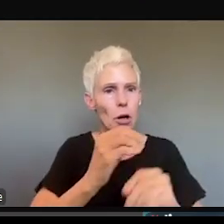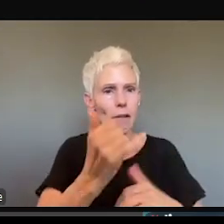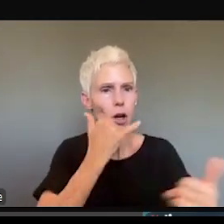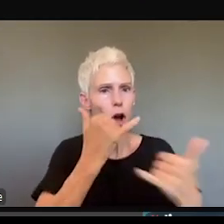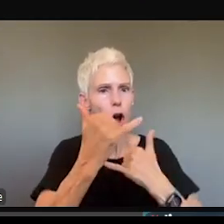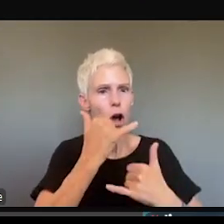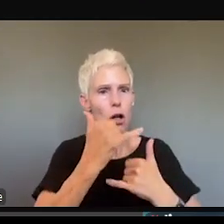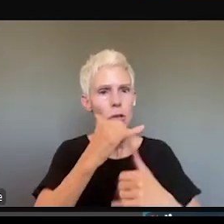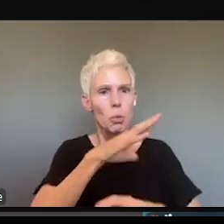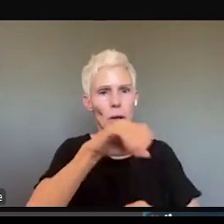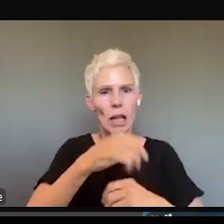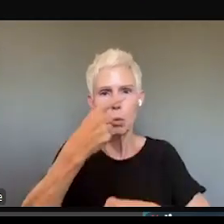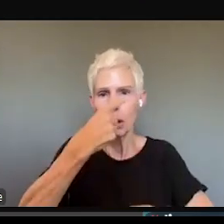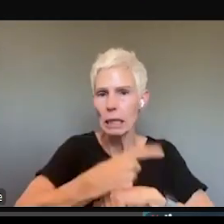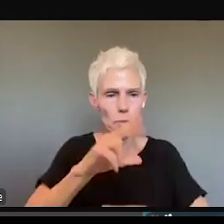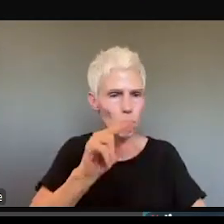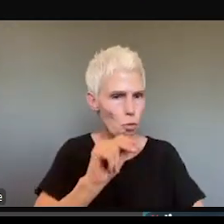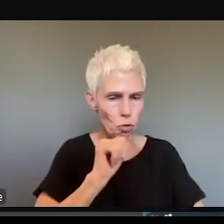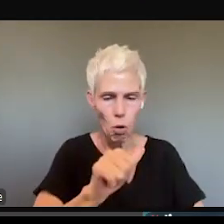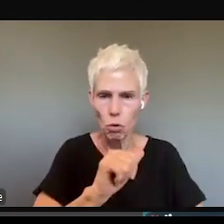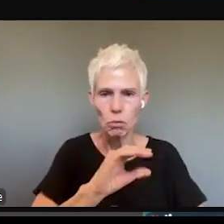We schedule all our calls.